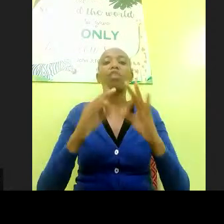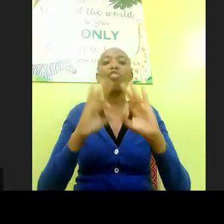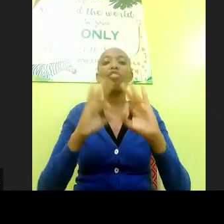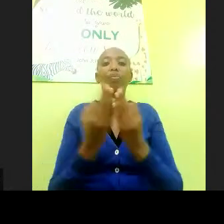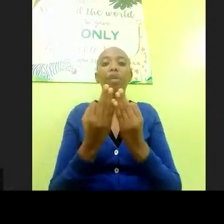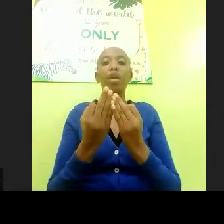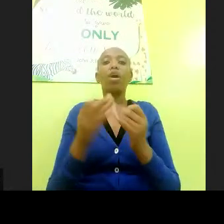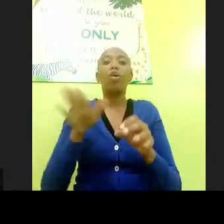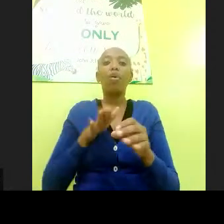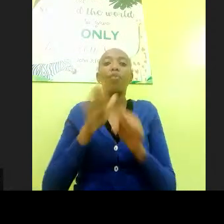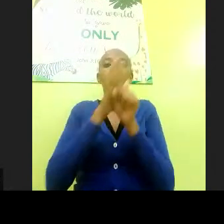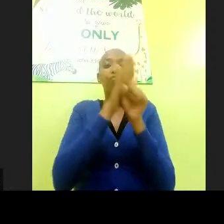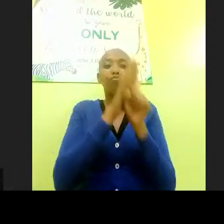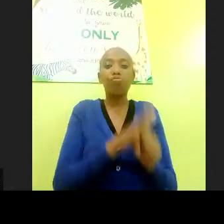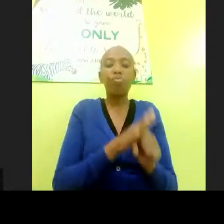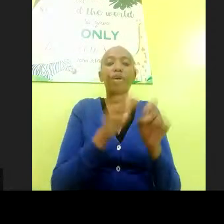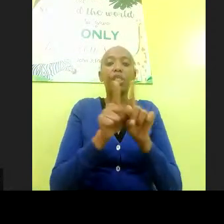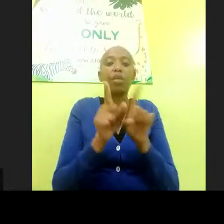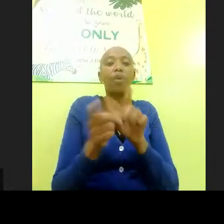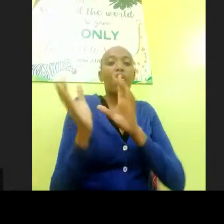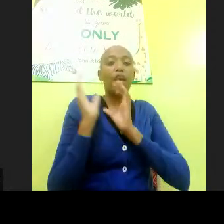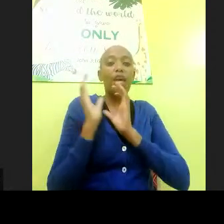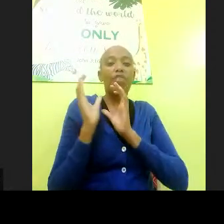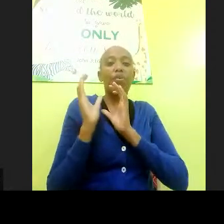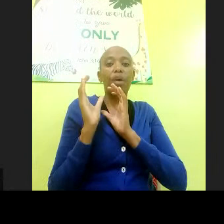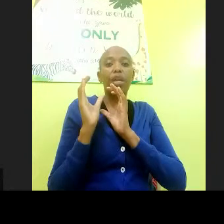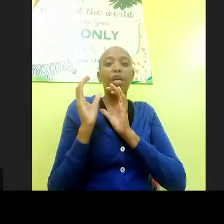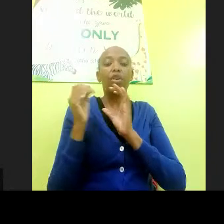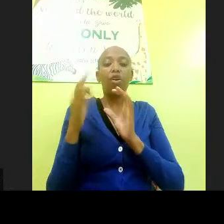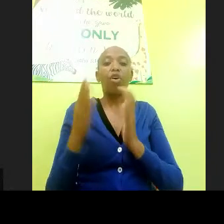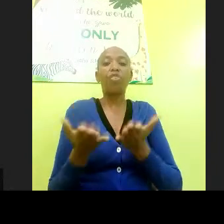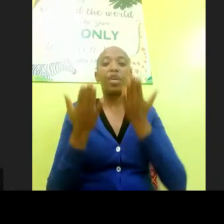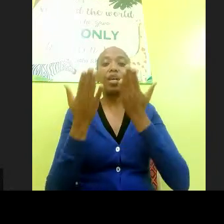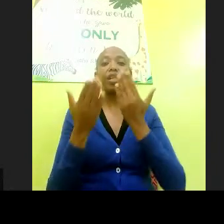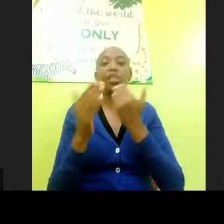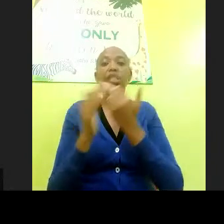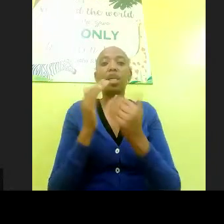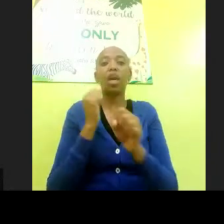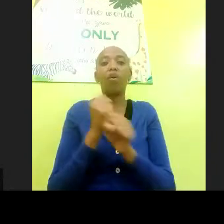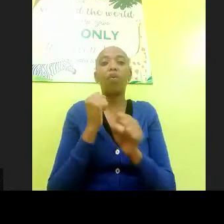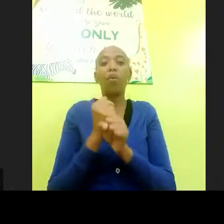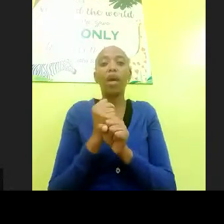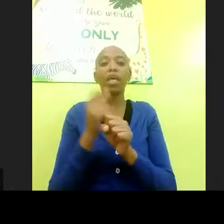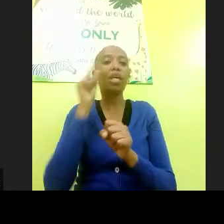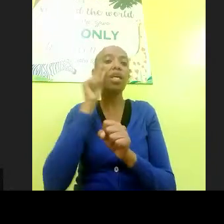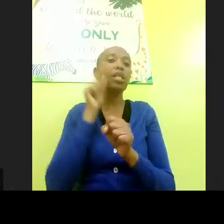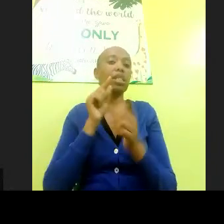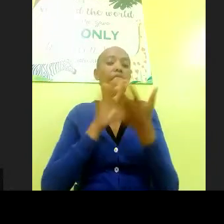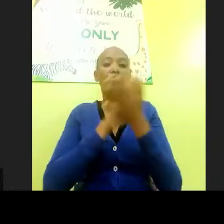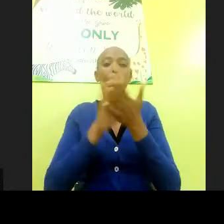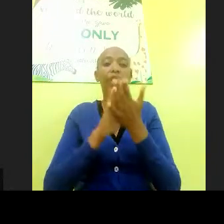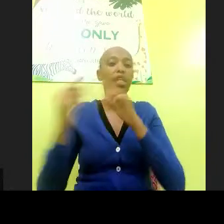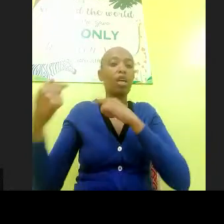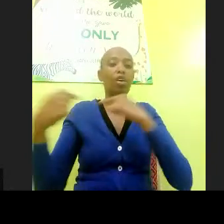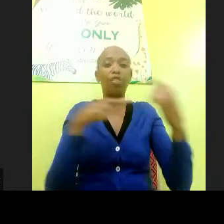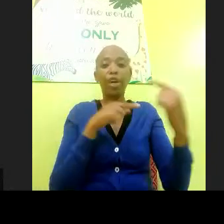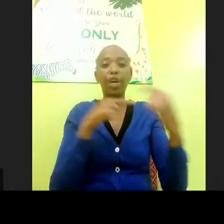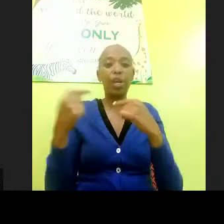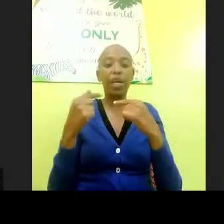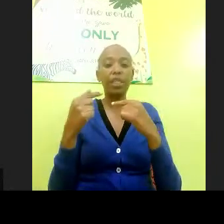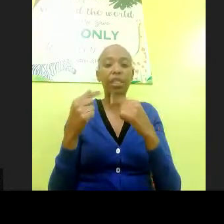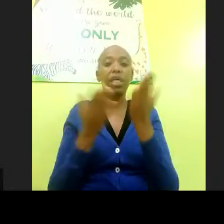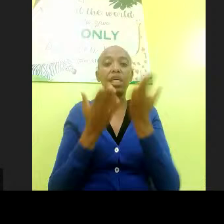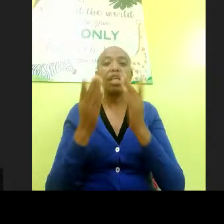marginalized and bear the heavier burden of increased unpaid care work, rise in gender-based violence, poor service delivery,